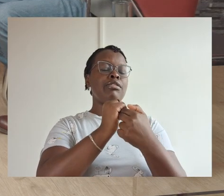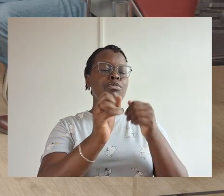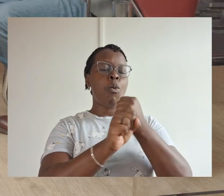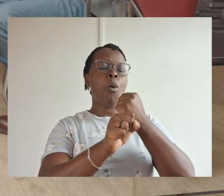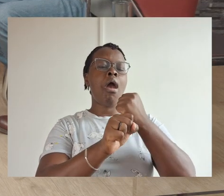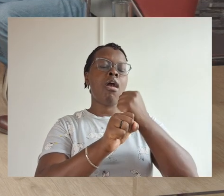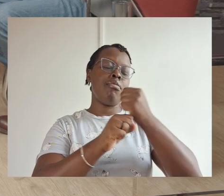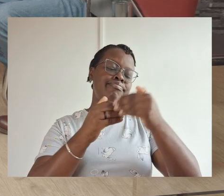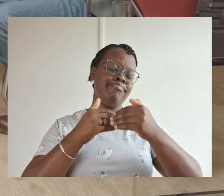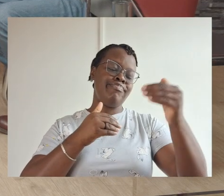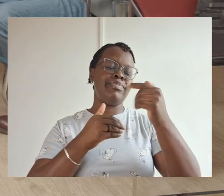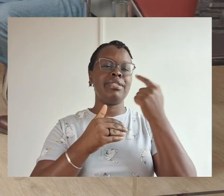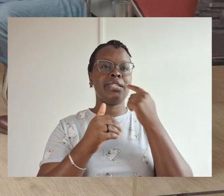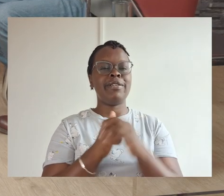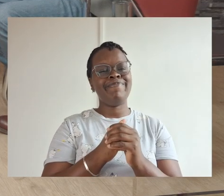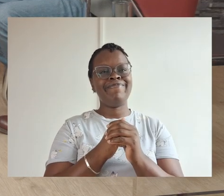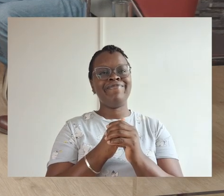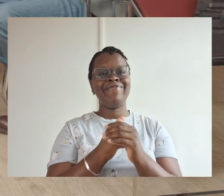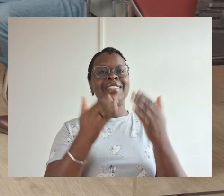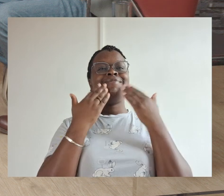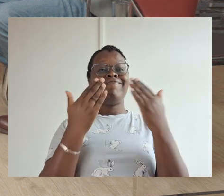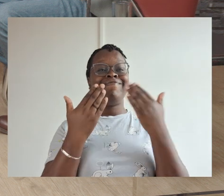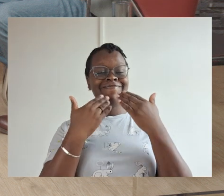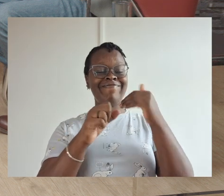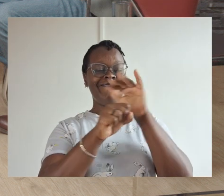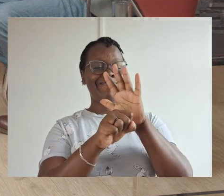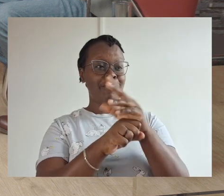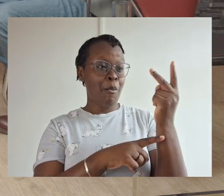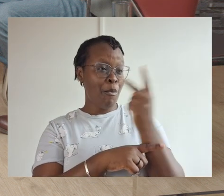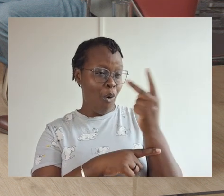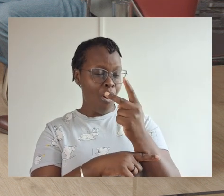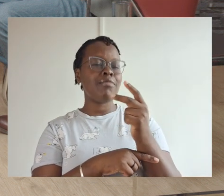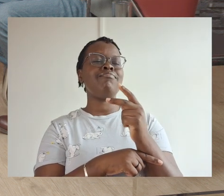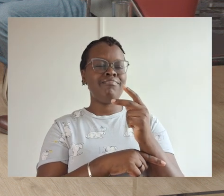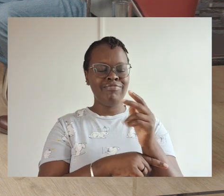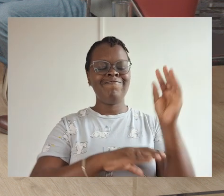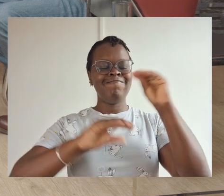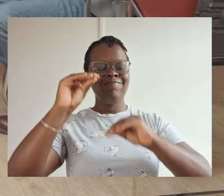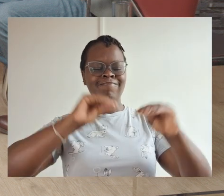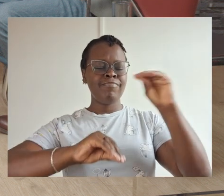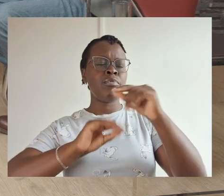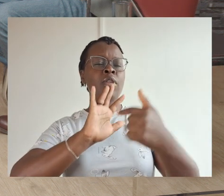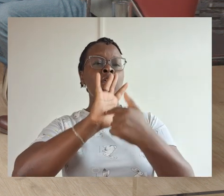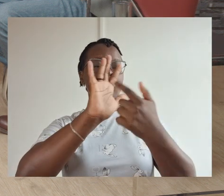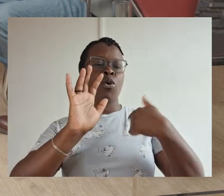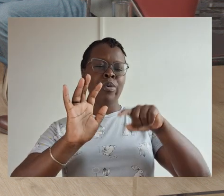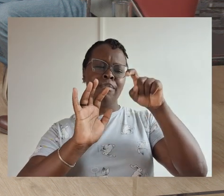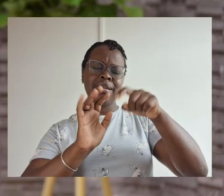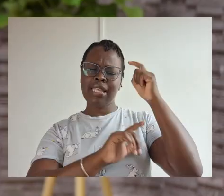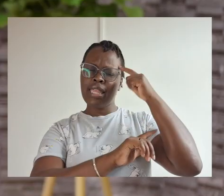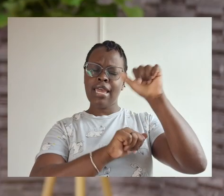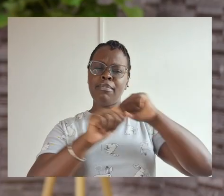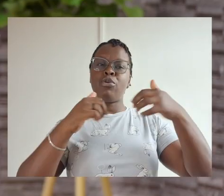on. Well, thank you very much, gentlemen, for your time. That was quite insightful, and it's also important to show that we do need to think about refugee learners moving